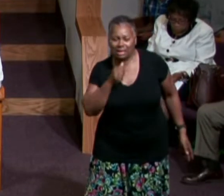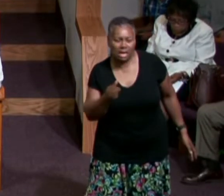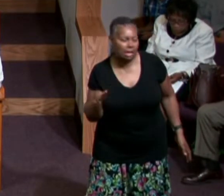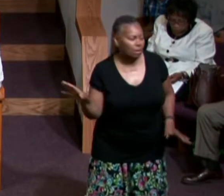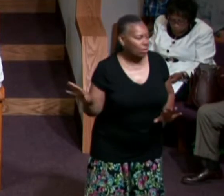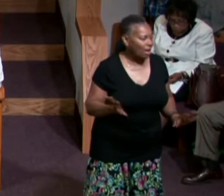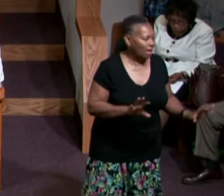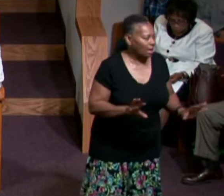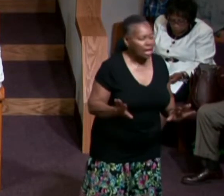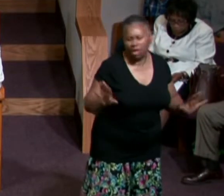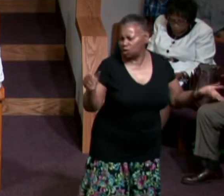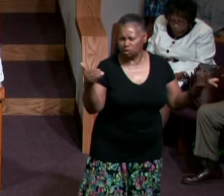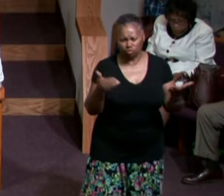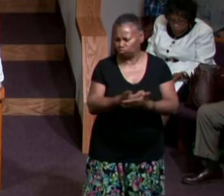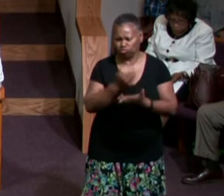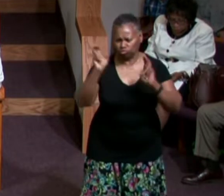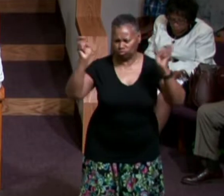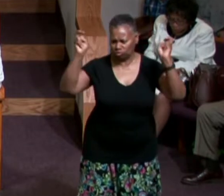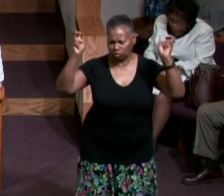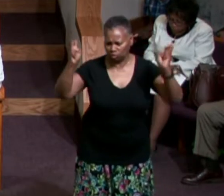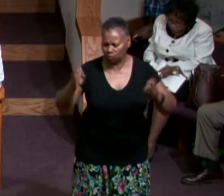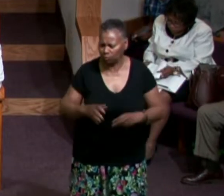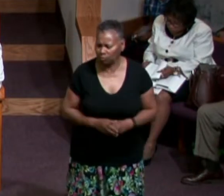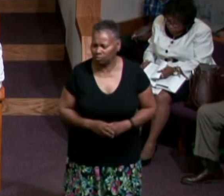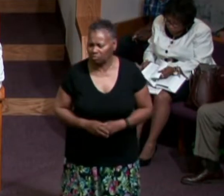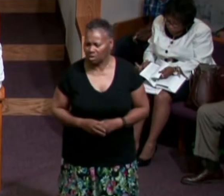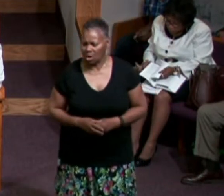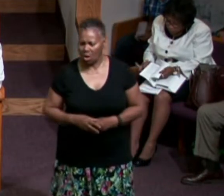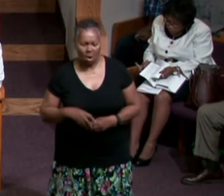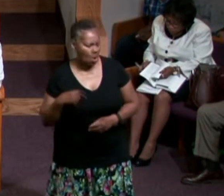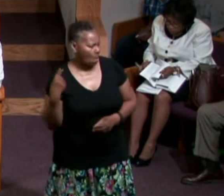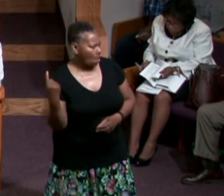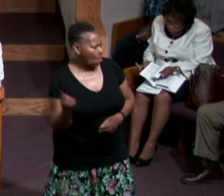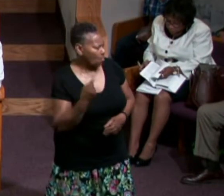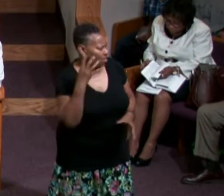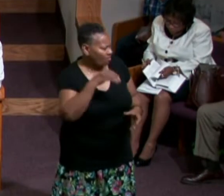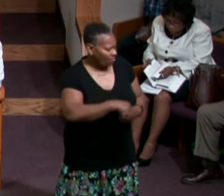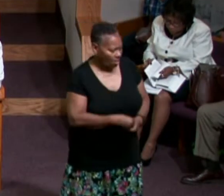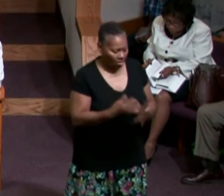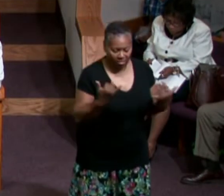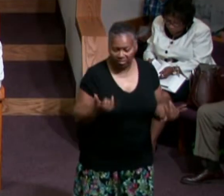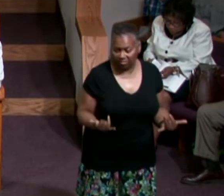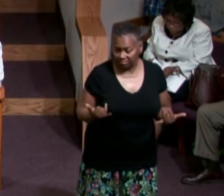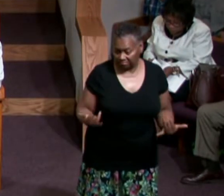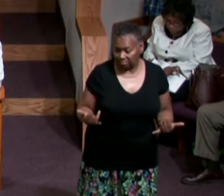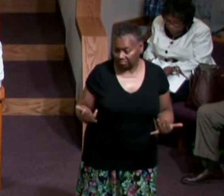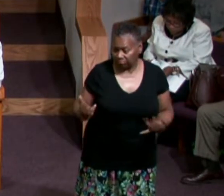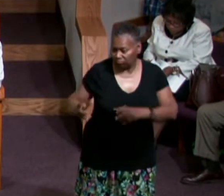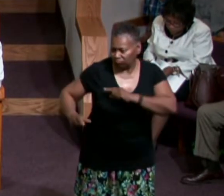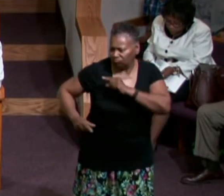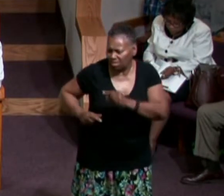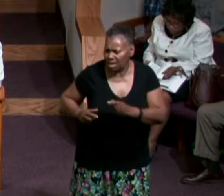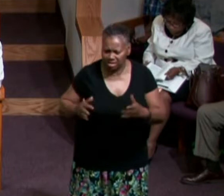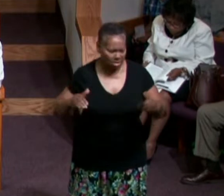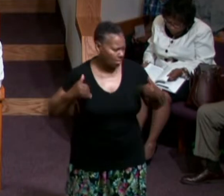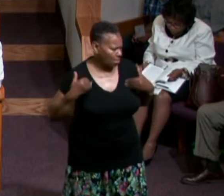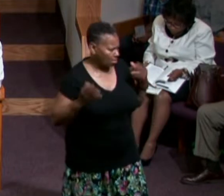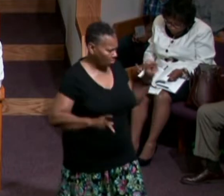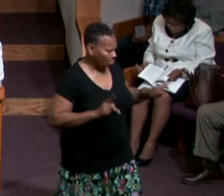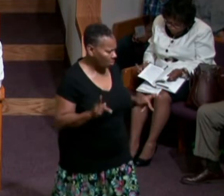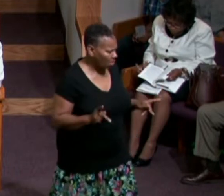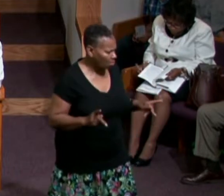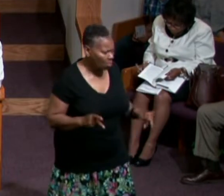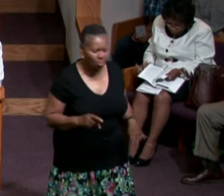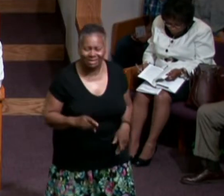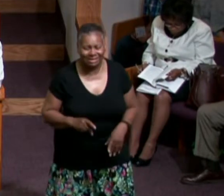a brand new issue that only involved this generation and these young folk. The